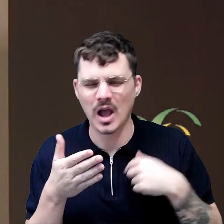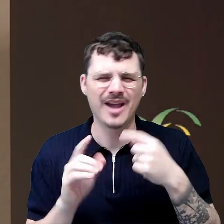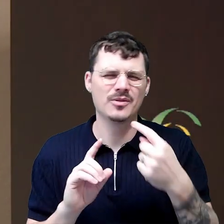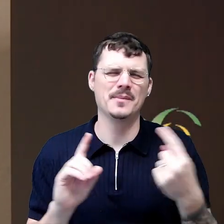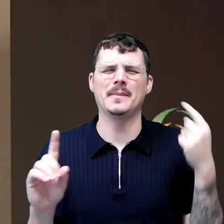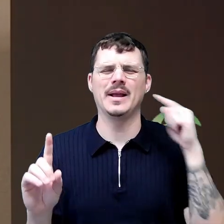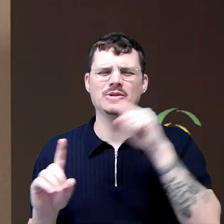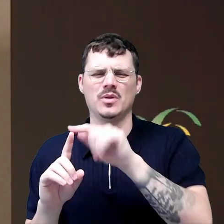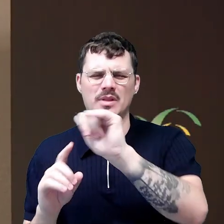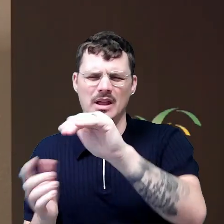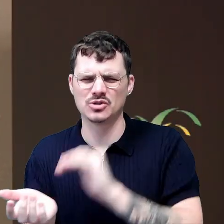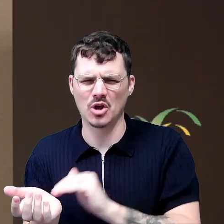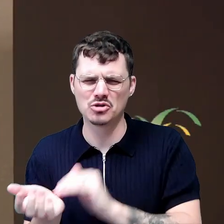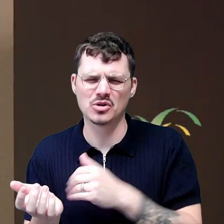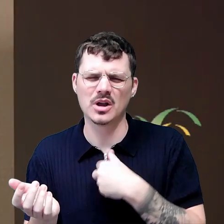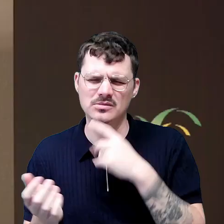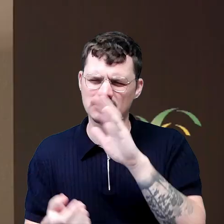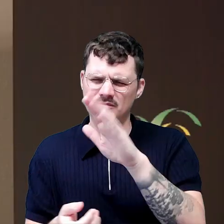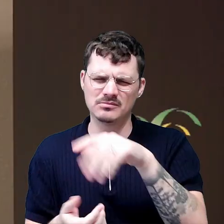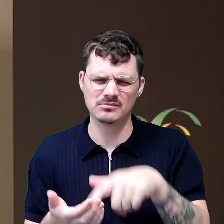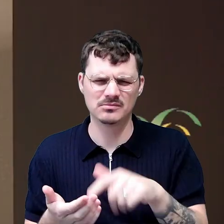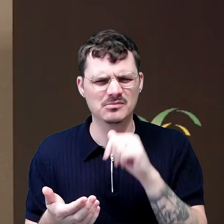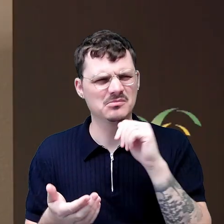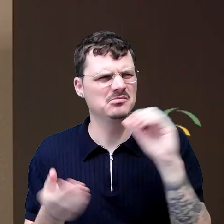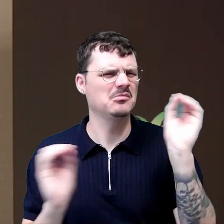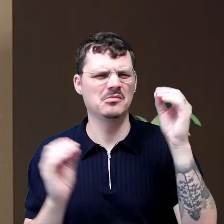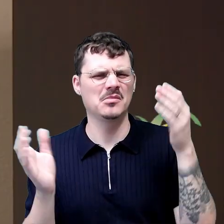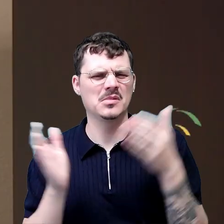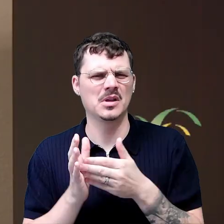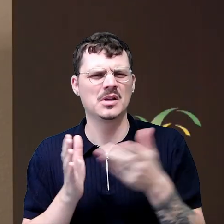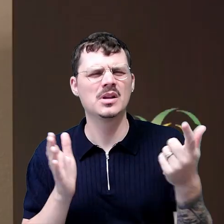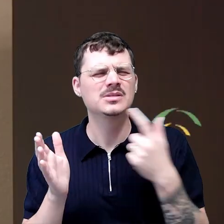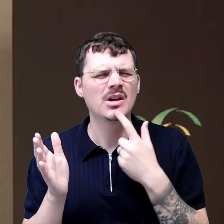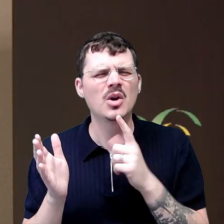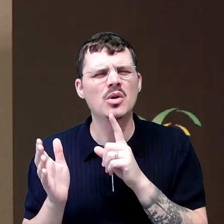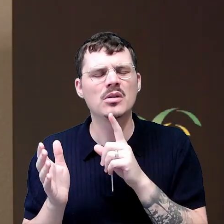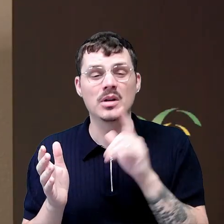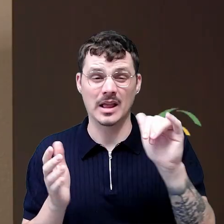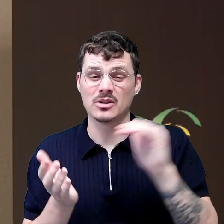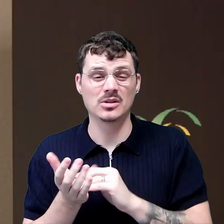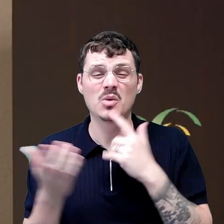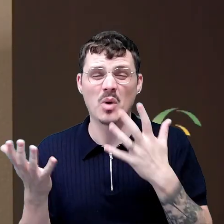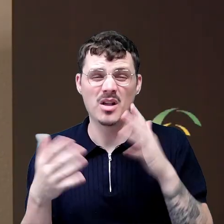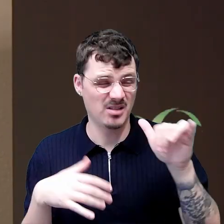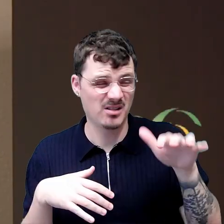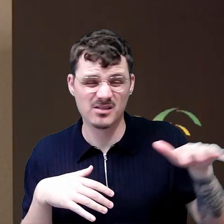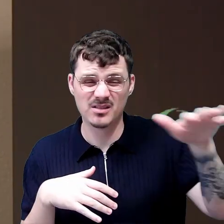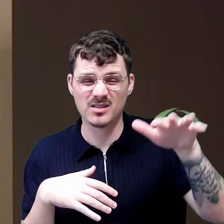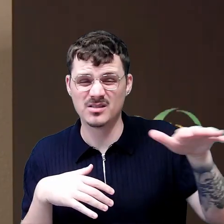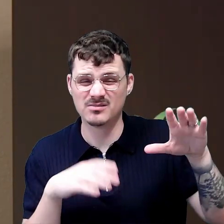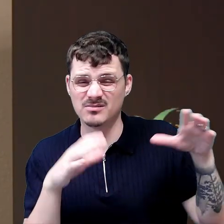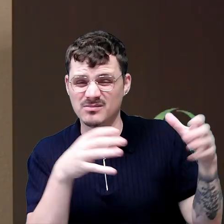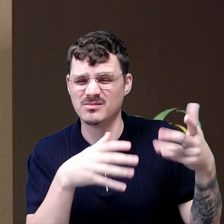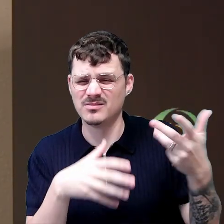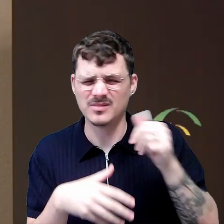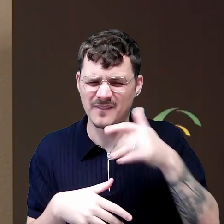circled back to the doctor who said this stuff was unremarkable. And he said, well, those kind of people don't really feel pain, do they?